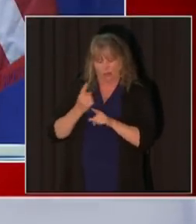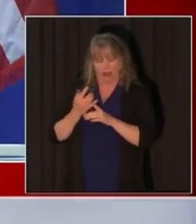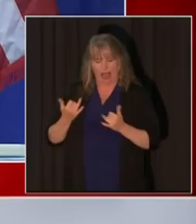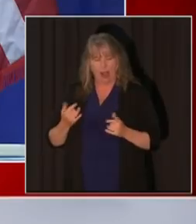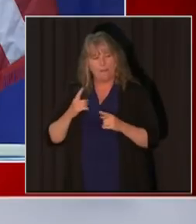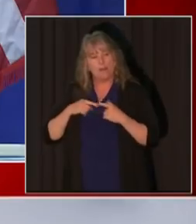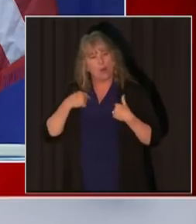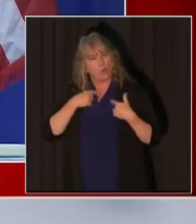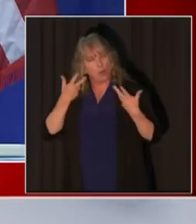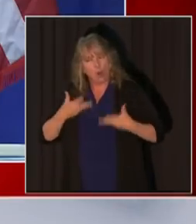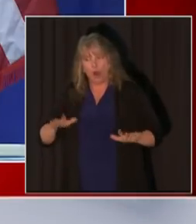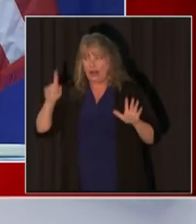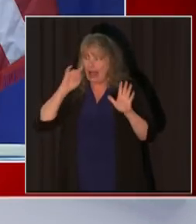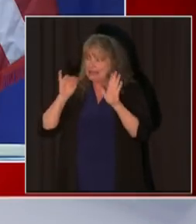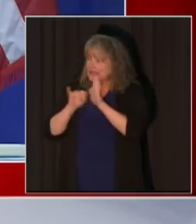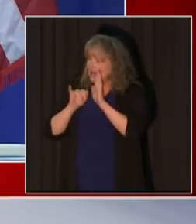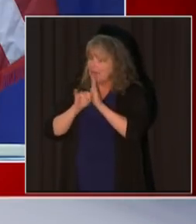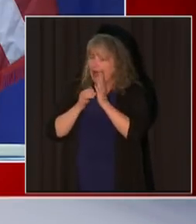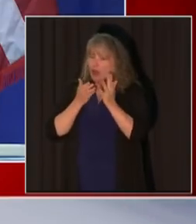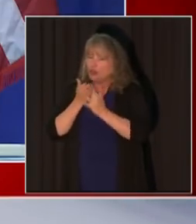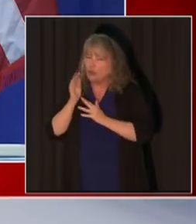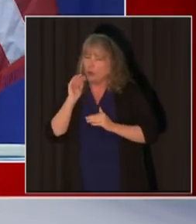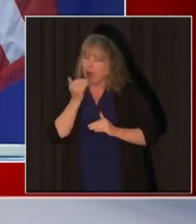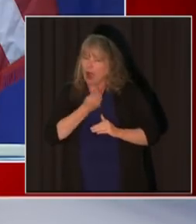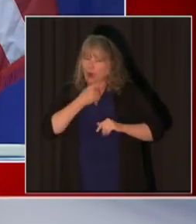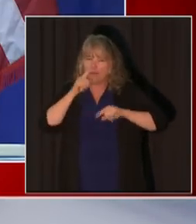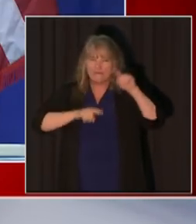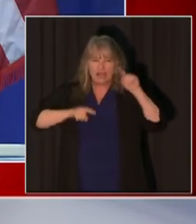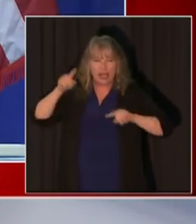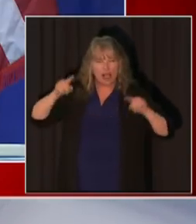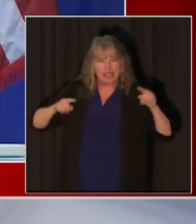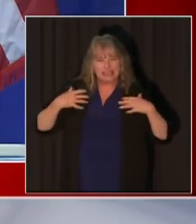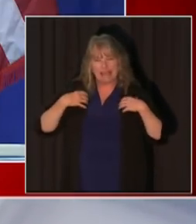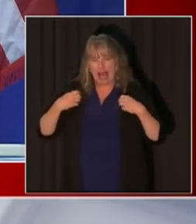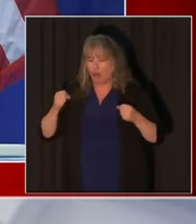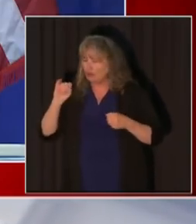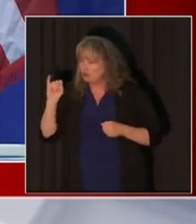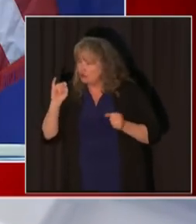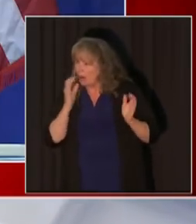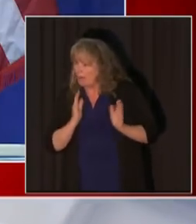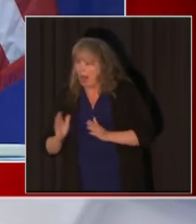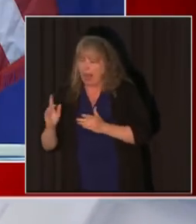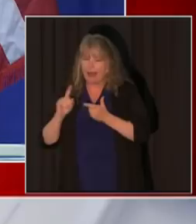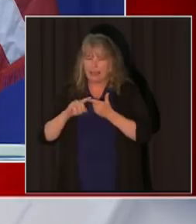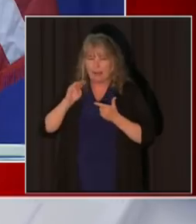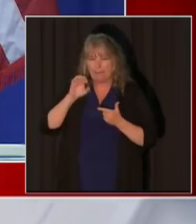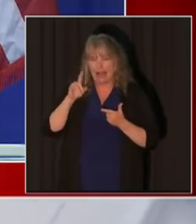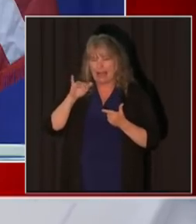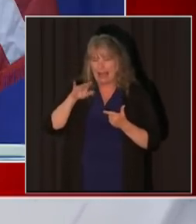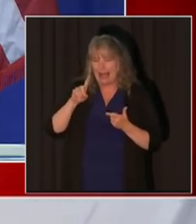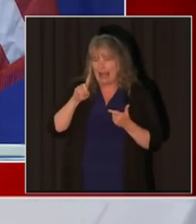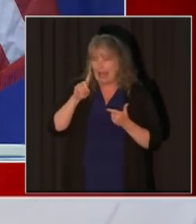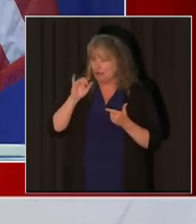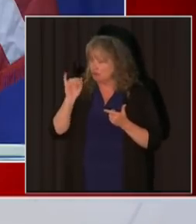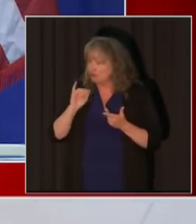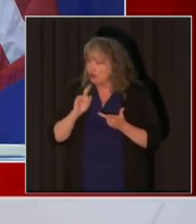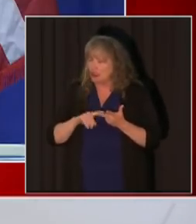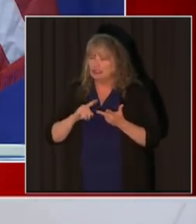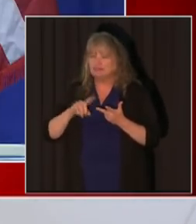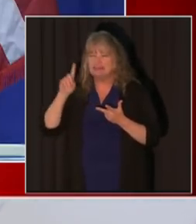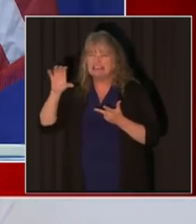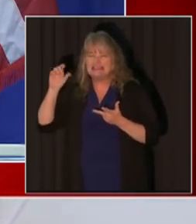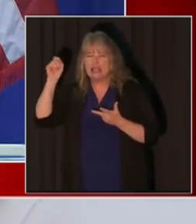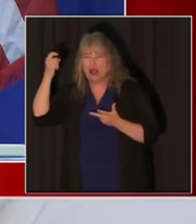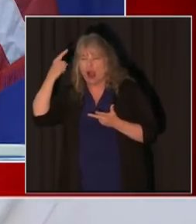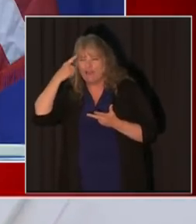compared to where they expect it to be. And basically saying, Wisdom, that right now they are essentially at a good place. But the mayor taking